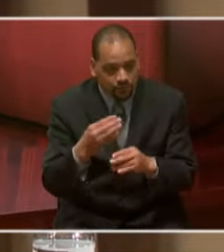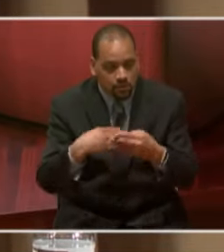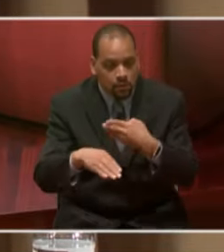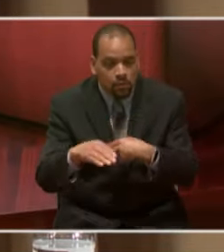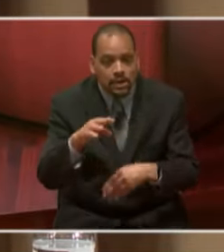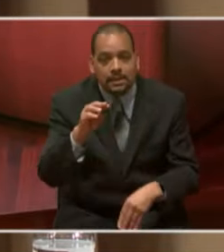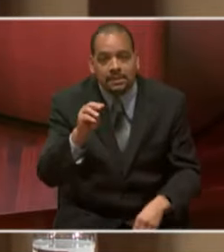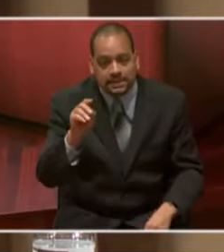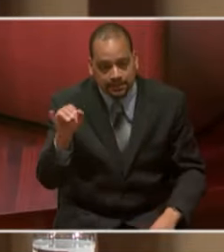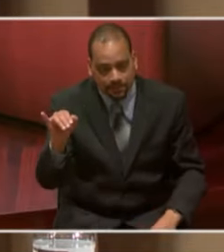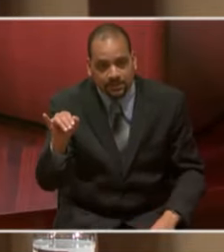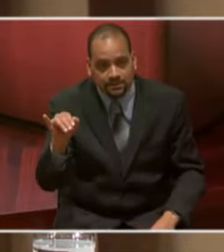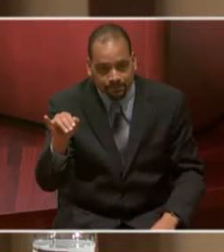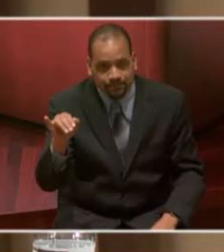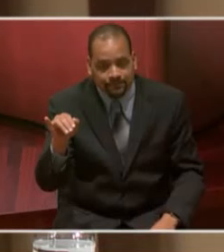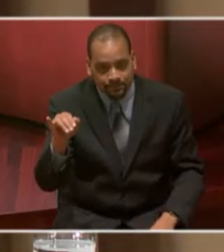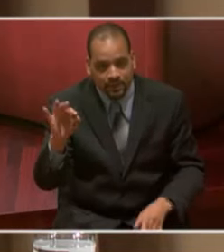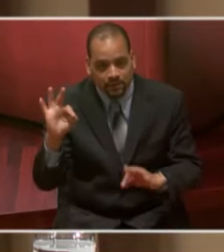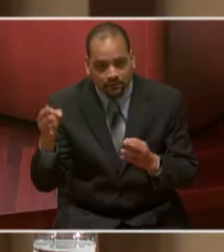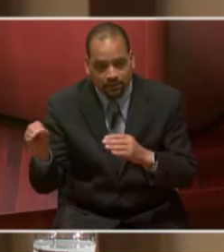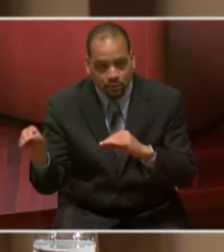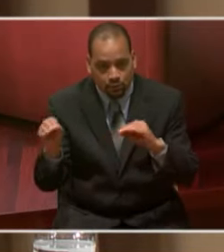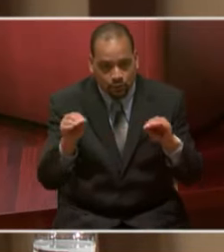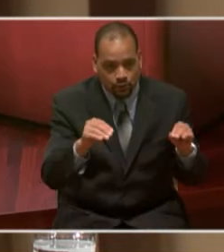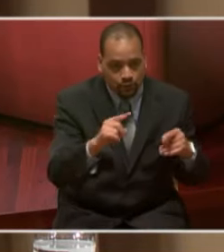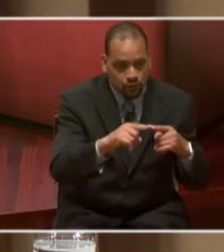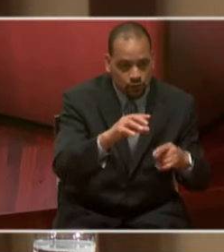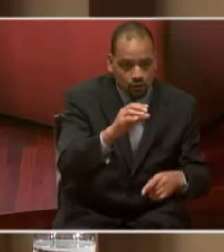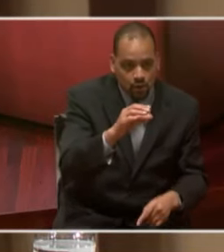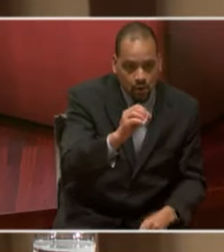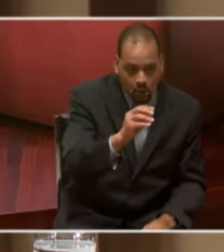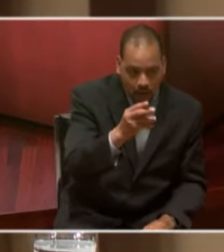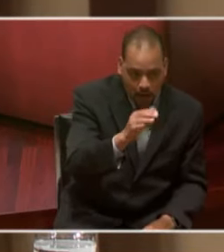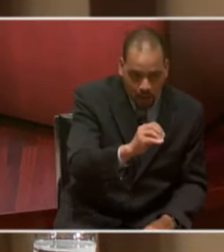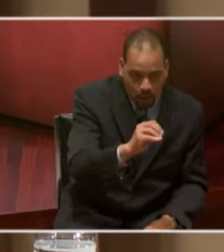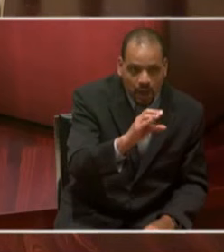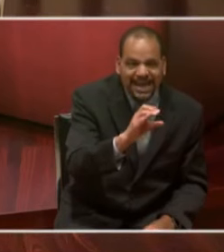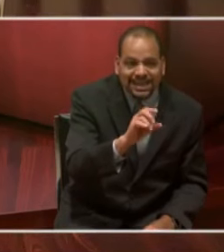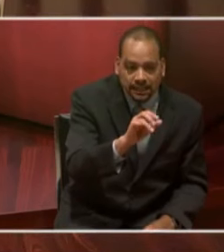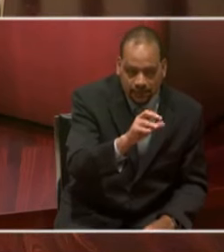occurred. But I'm honored to be with you. Okay. And thank you.